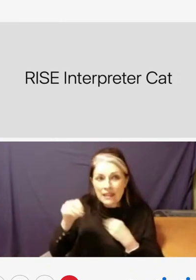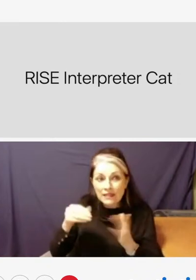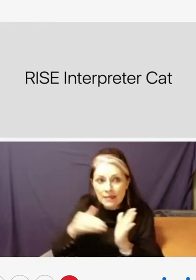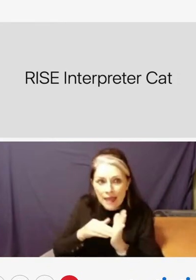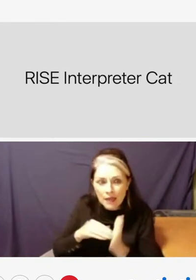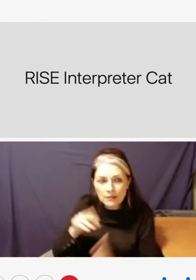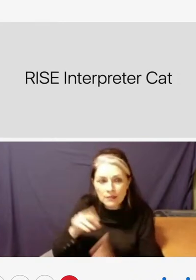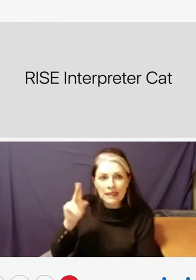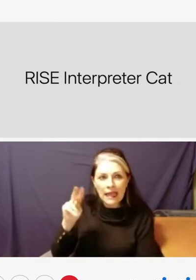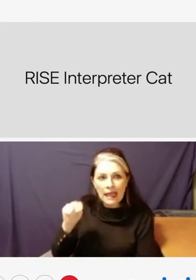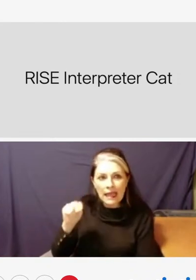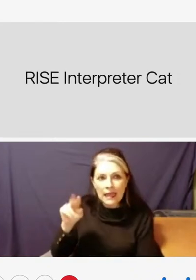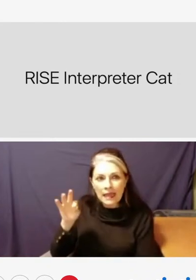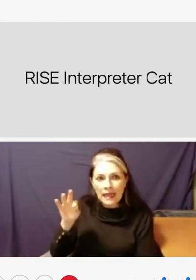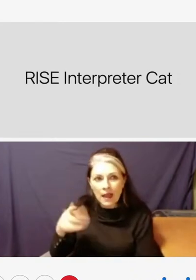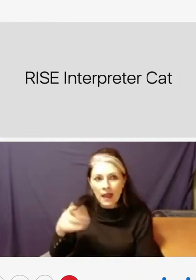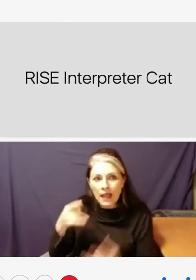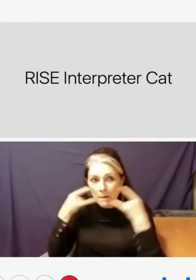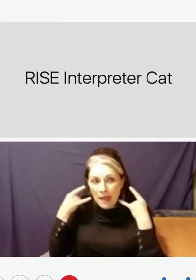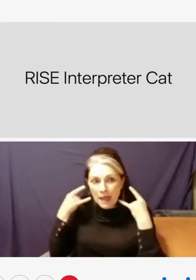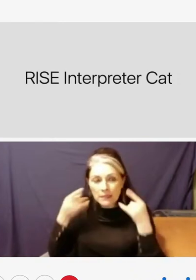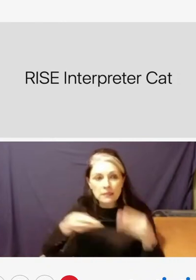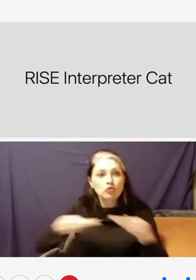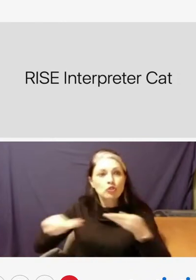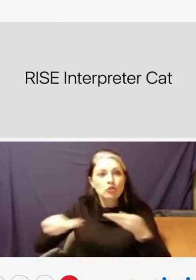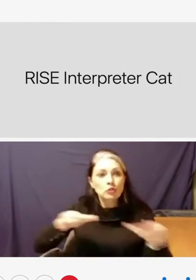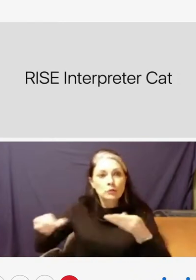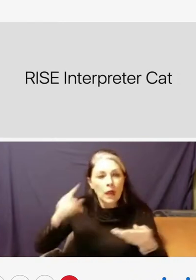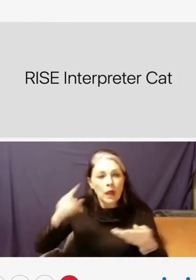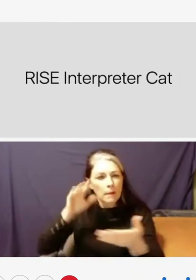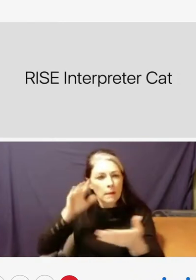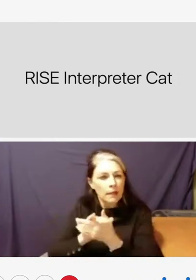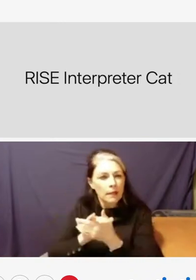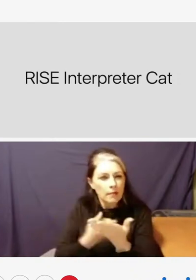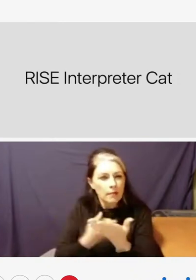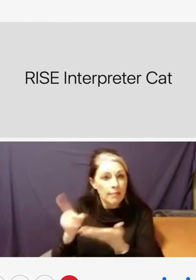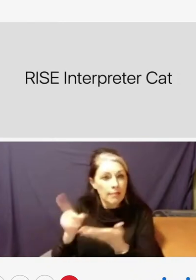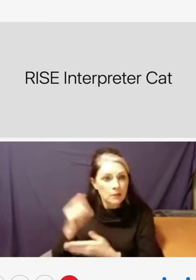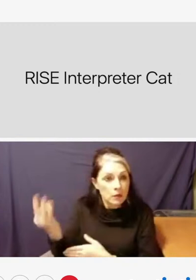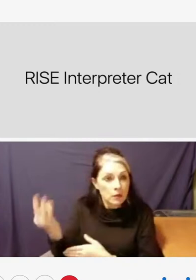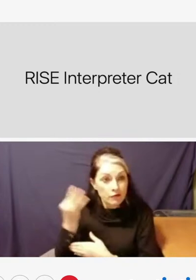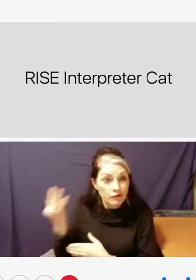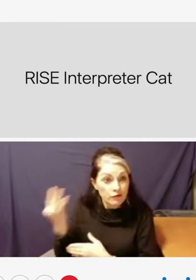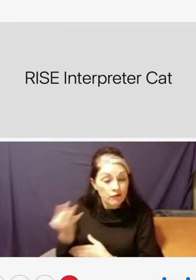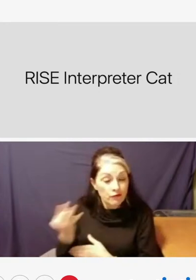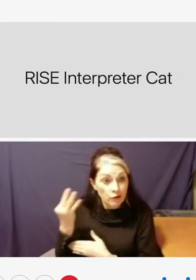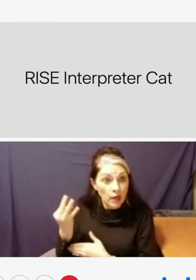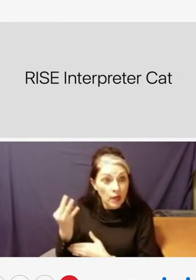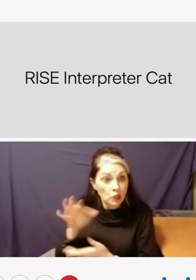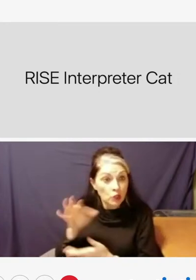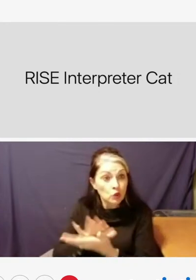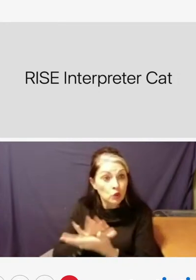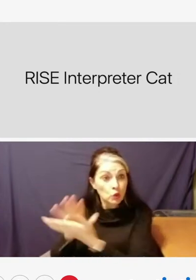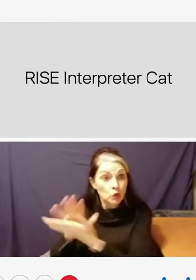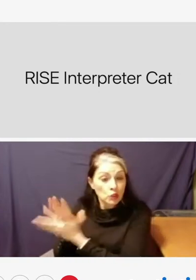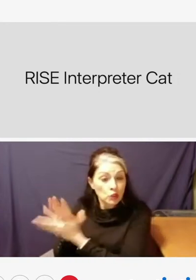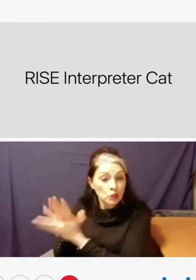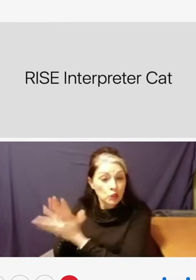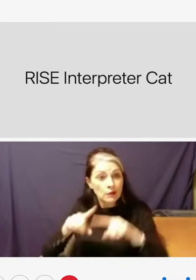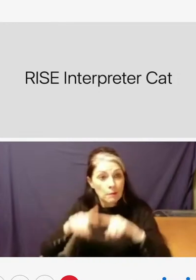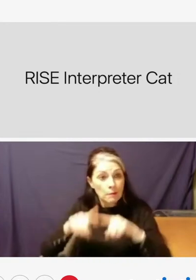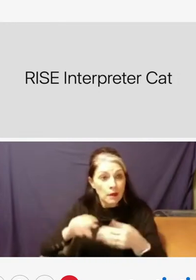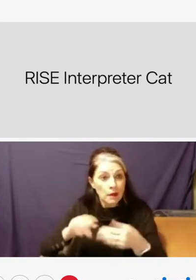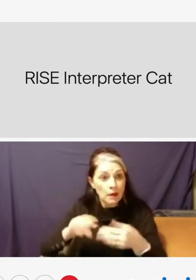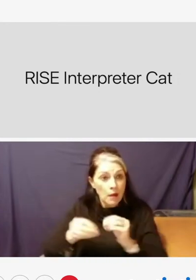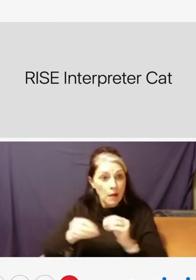masks those were distributed I believe last Friday um to the schools based on population so